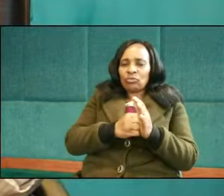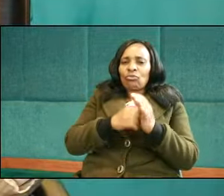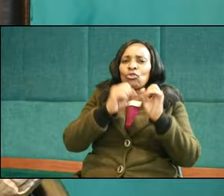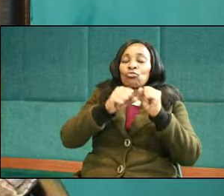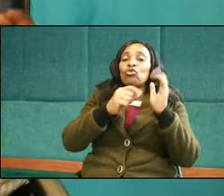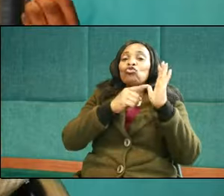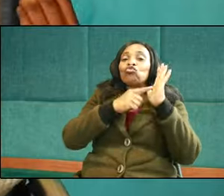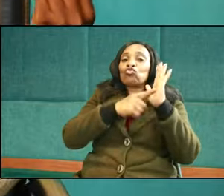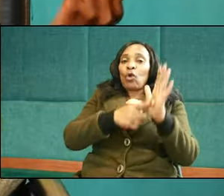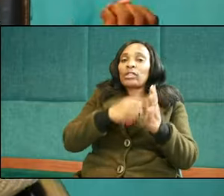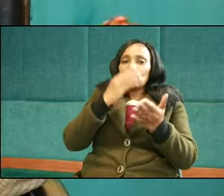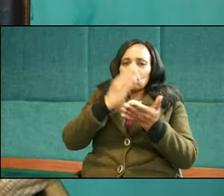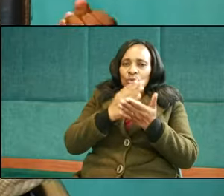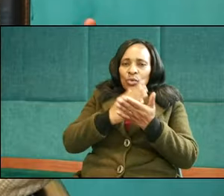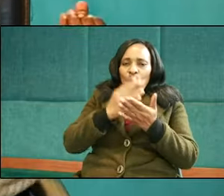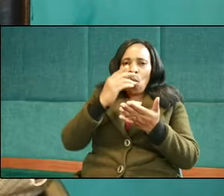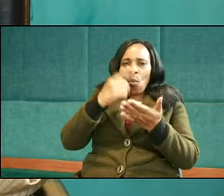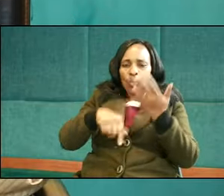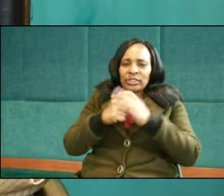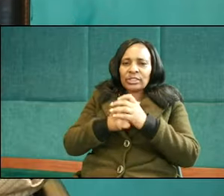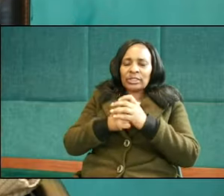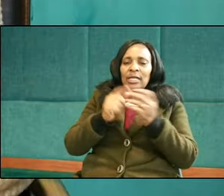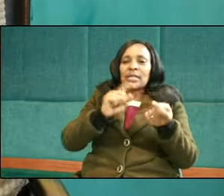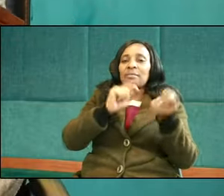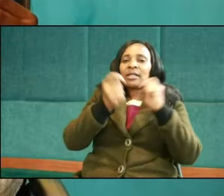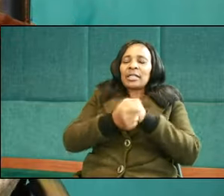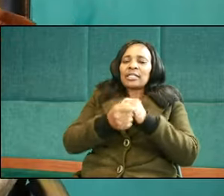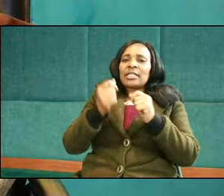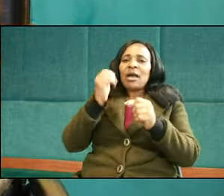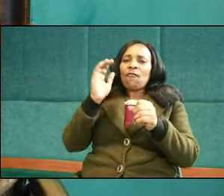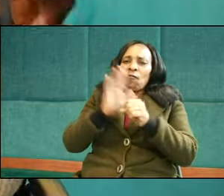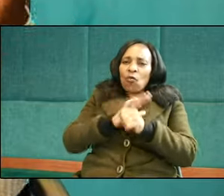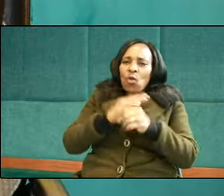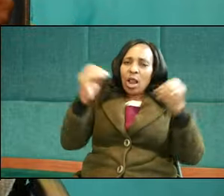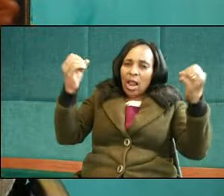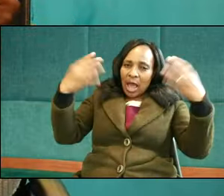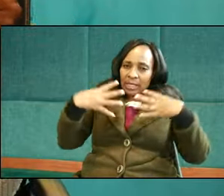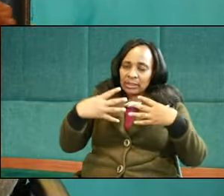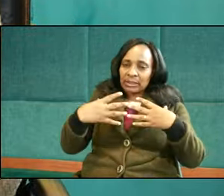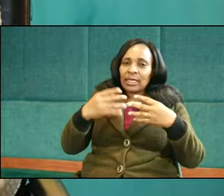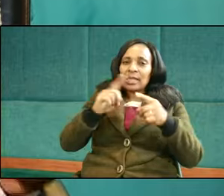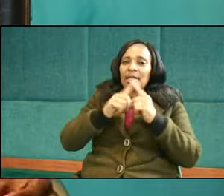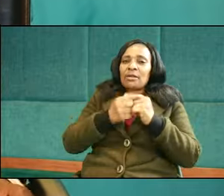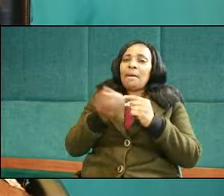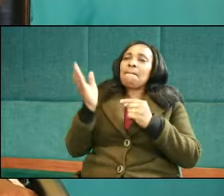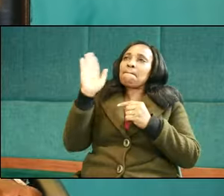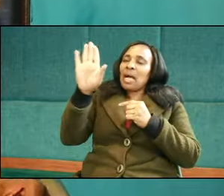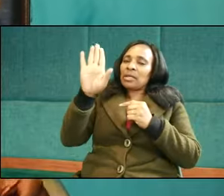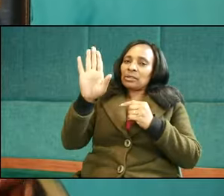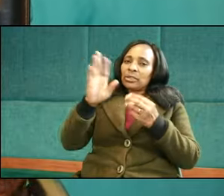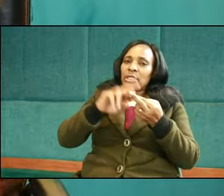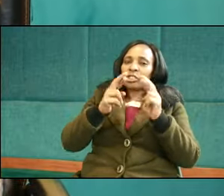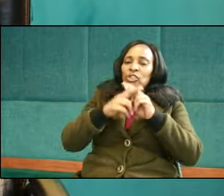show us what repentance is in full light so that we can get back to relationship with God.